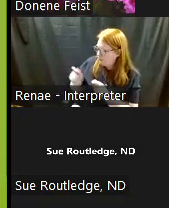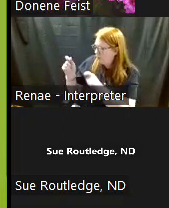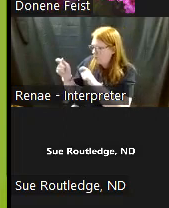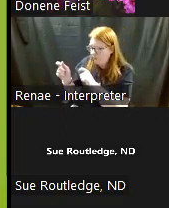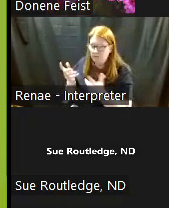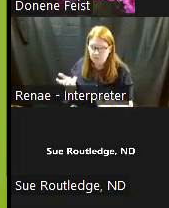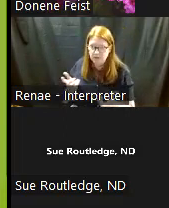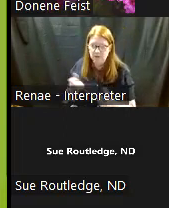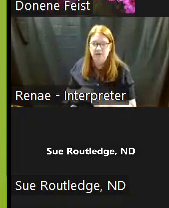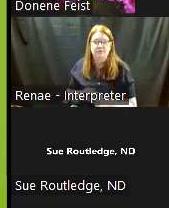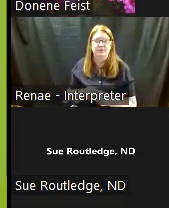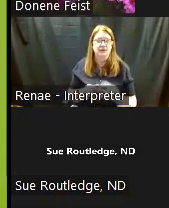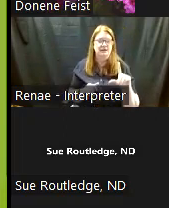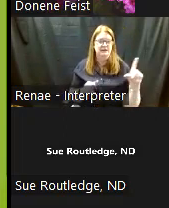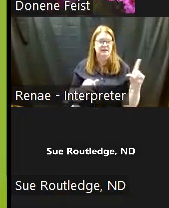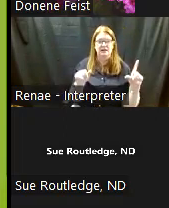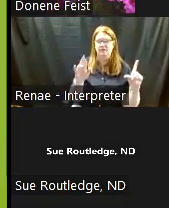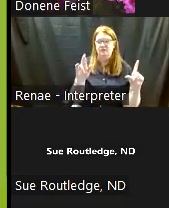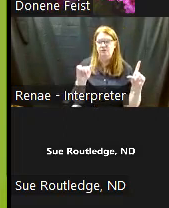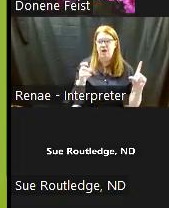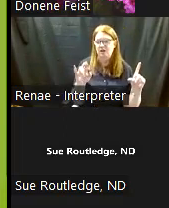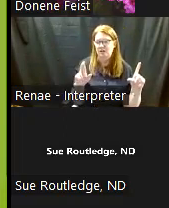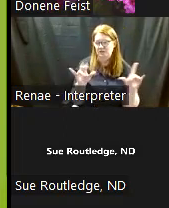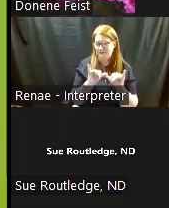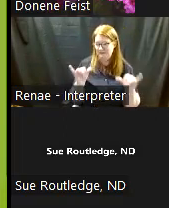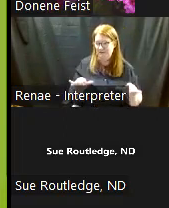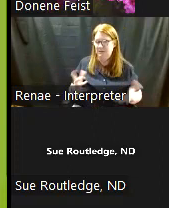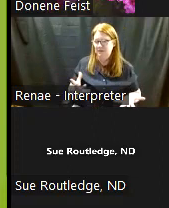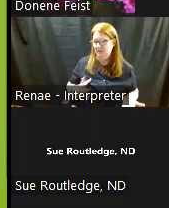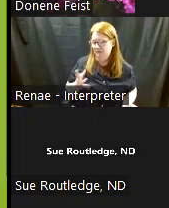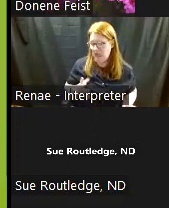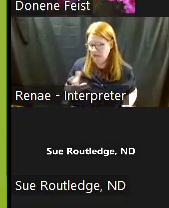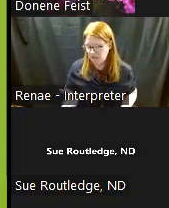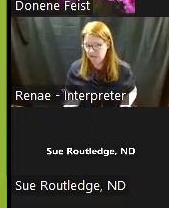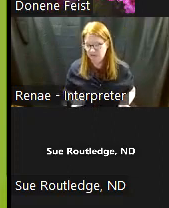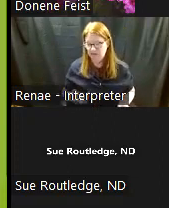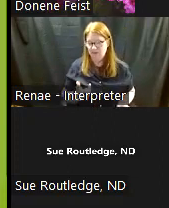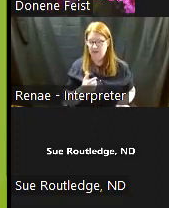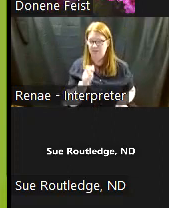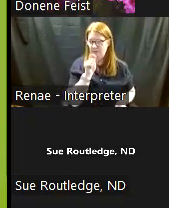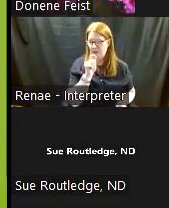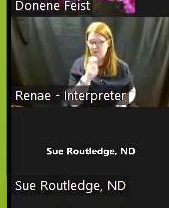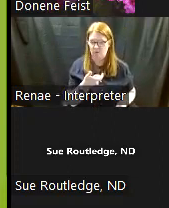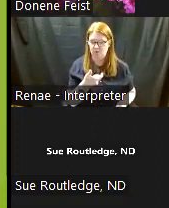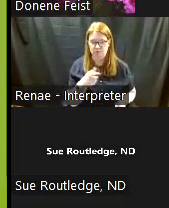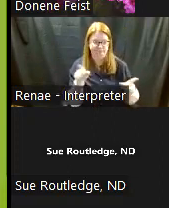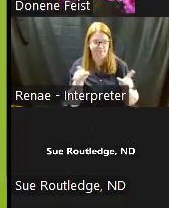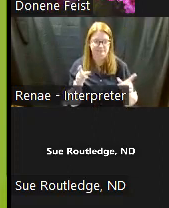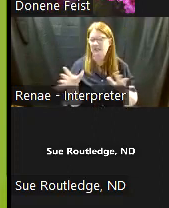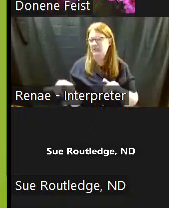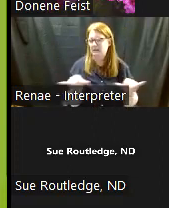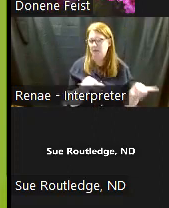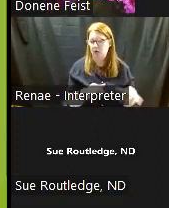left-hand corner is Rogers Systems. So it's just a little more fancy and sophisticated version of the microphone that's in the other side of the